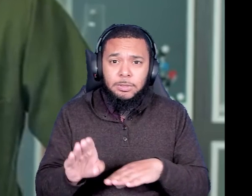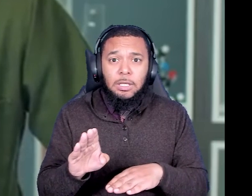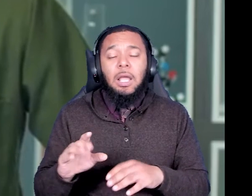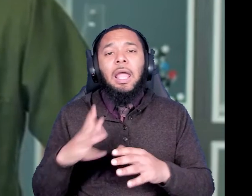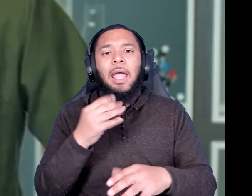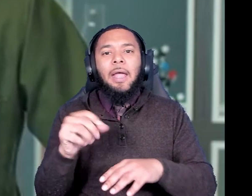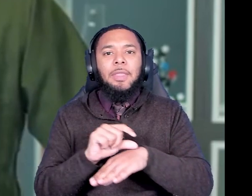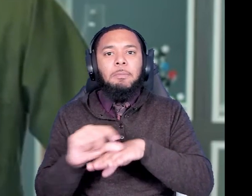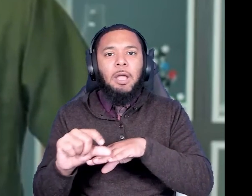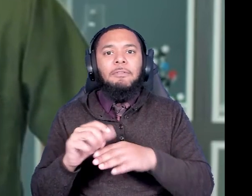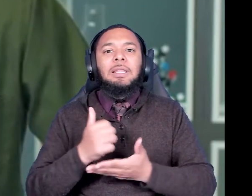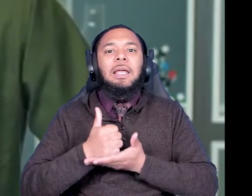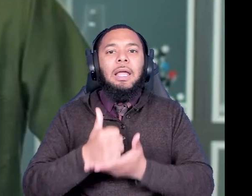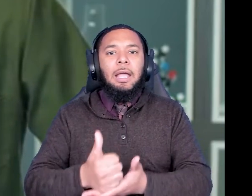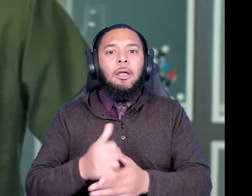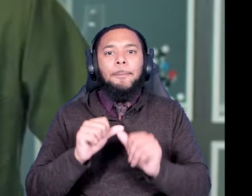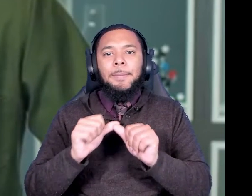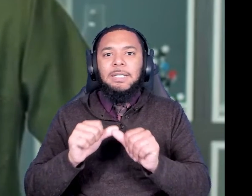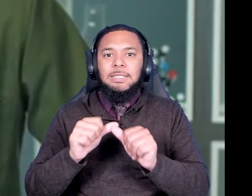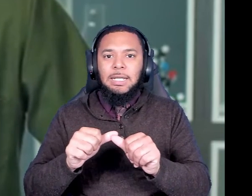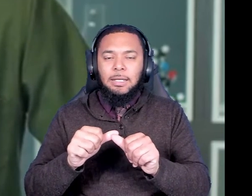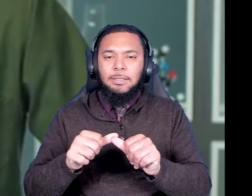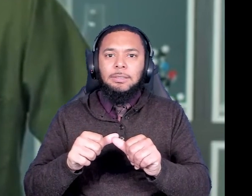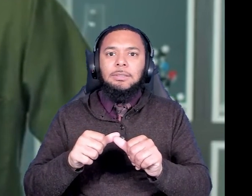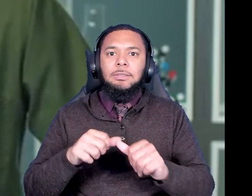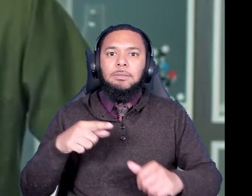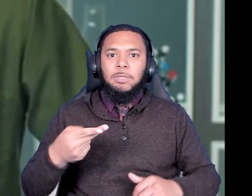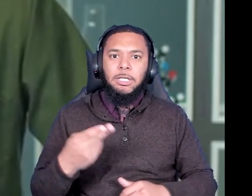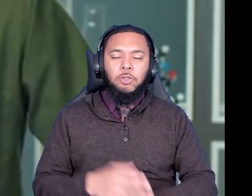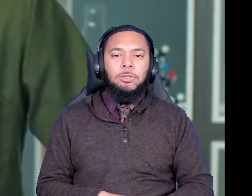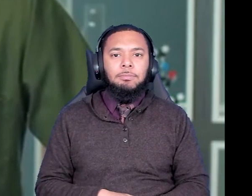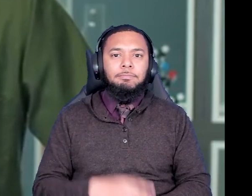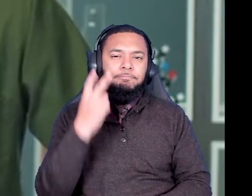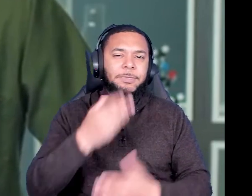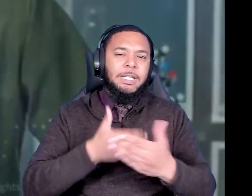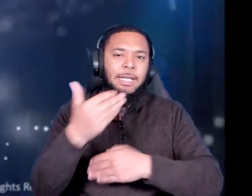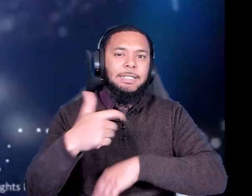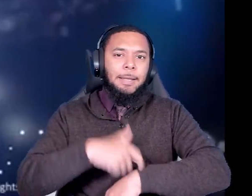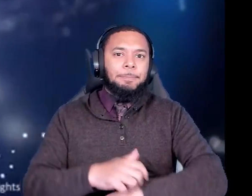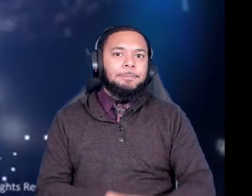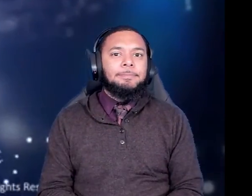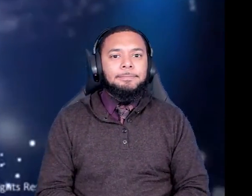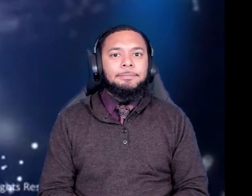so are the buffers that help maintain that pH within our bodies. I'll see you next time.